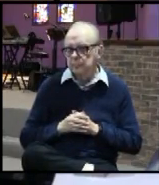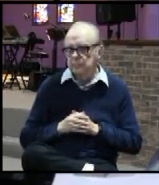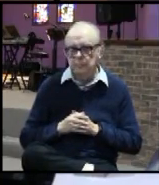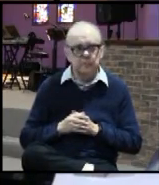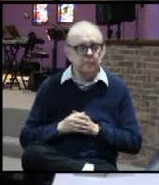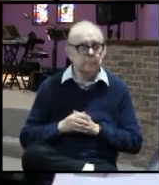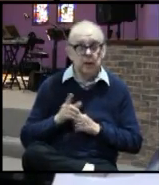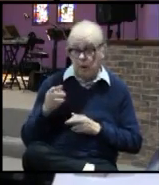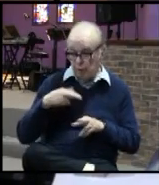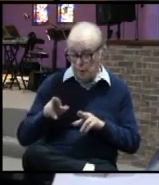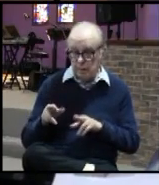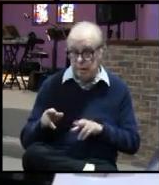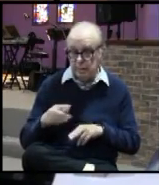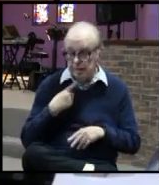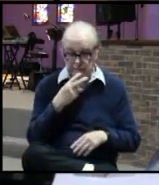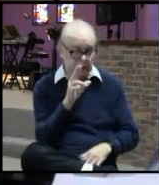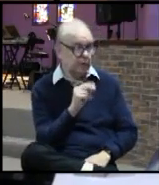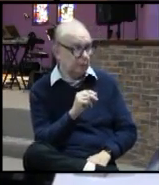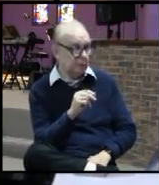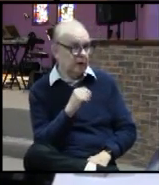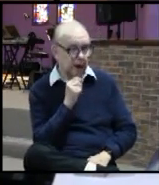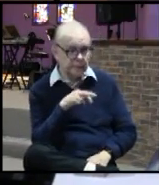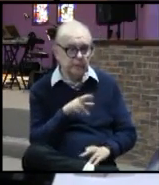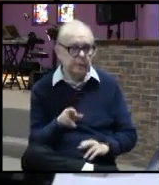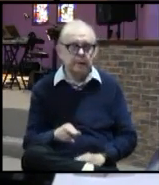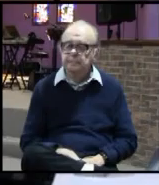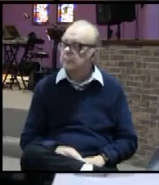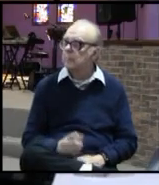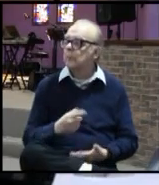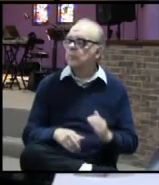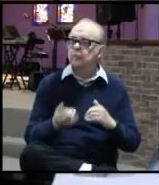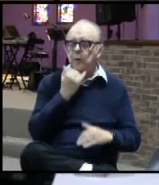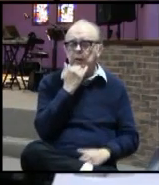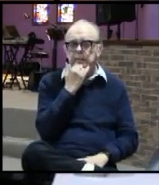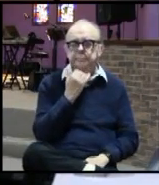are you ready? No, I'm not. What's wrong?